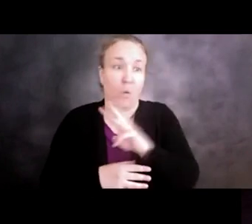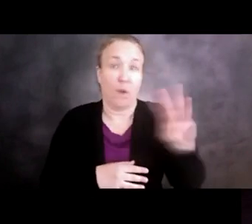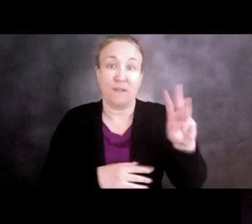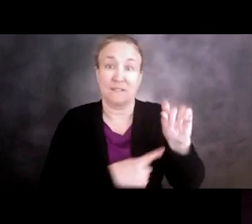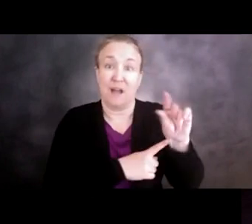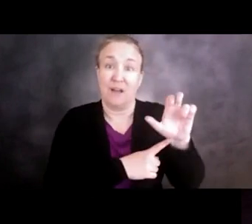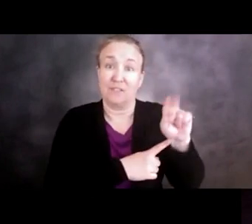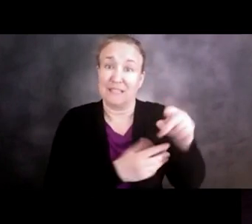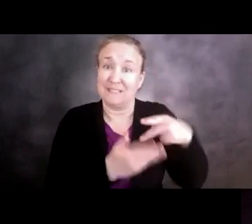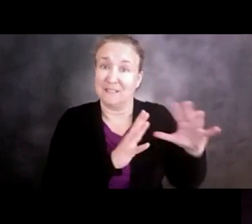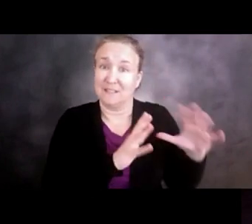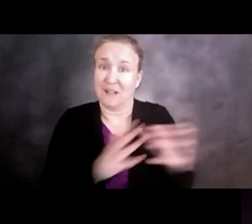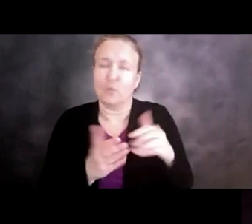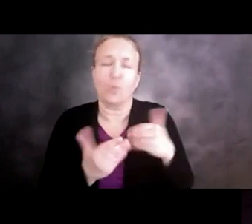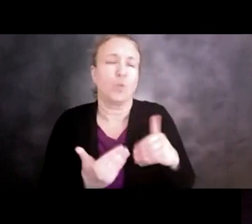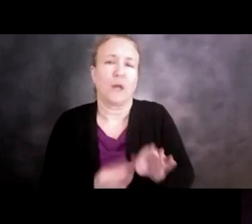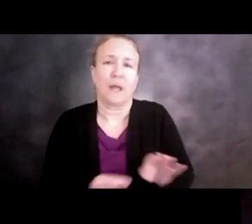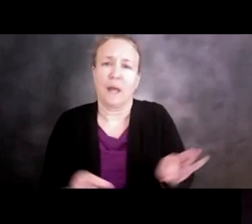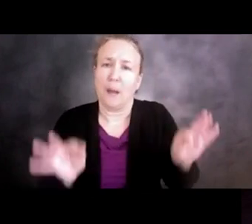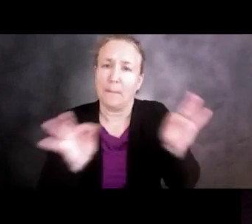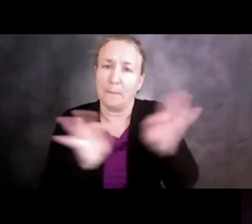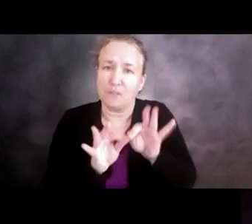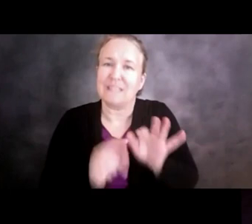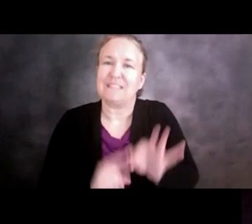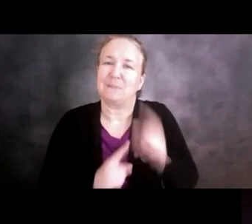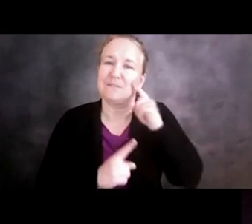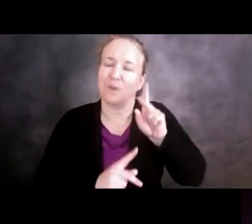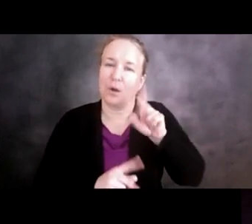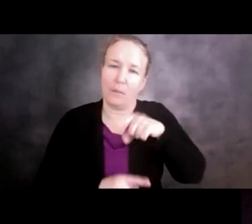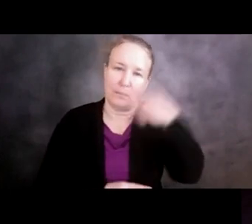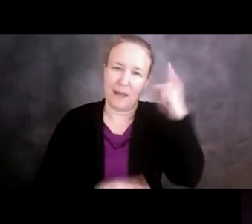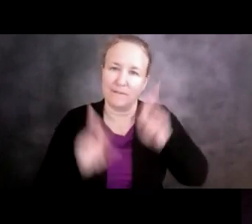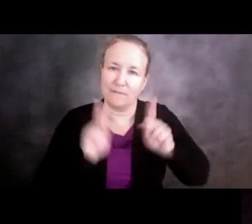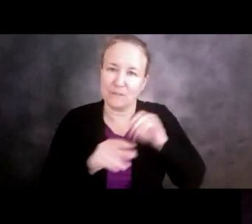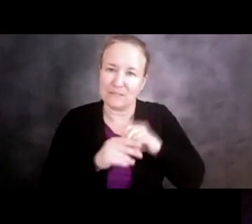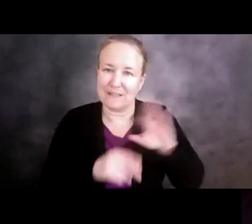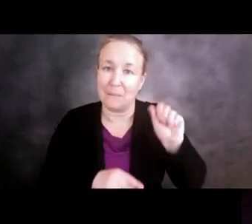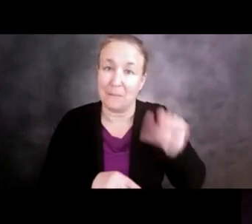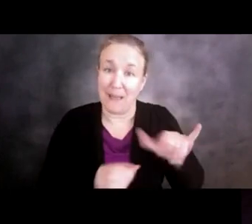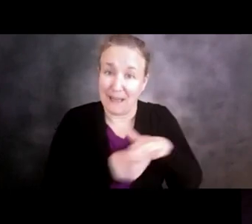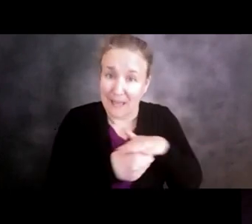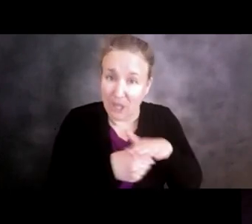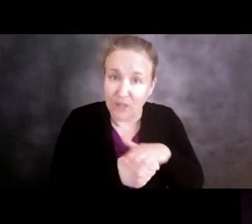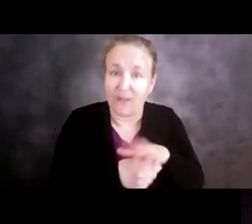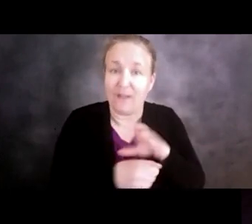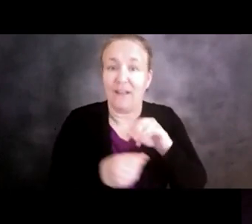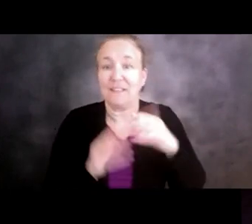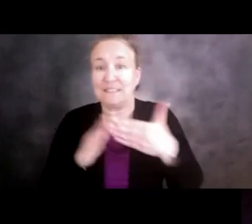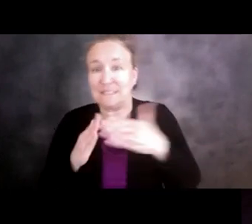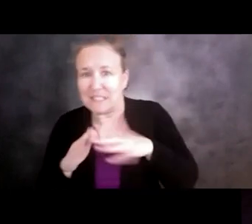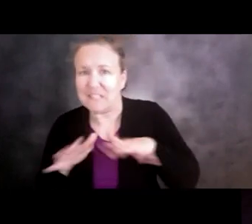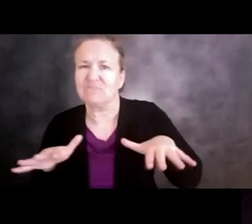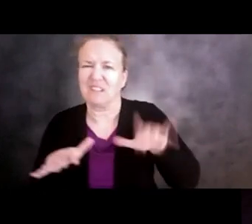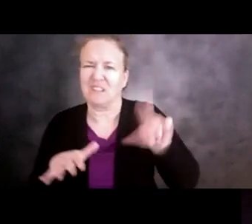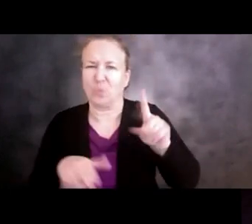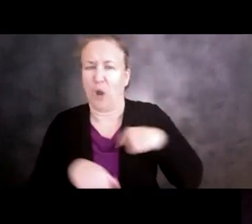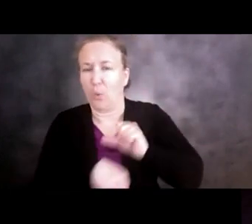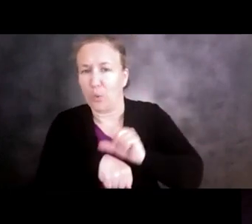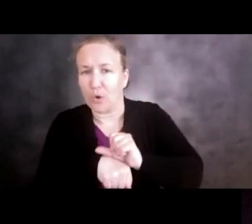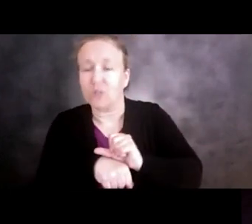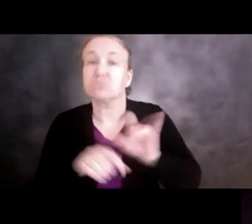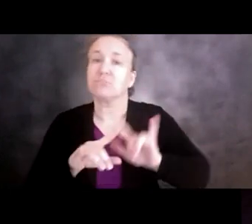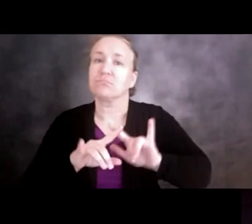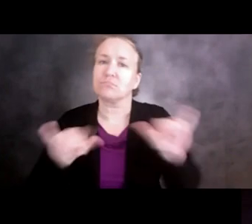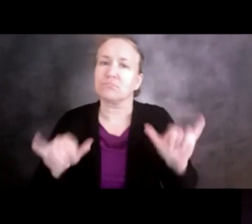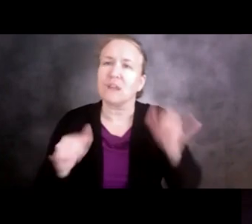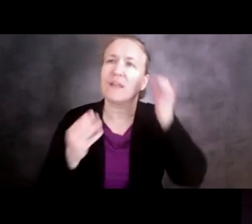dance classes have been, particularly to Black folks in the Bay Area and New York City, which is where my work is. But then also thinking about the kind